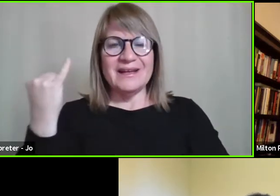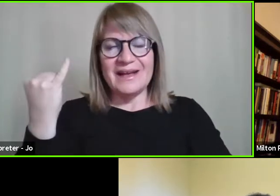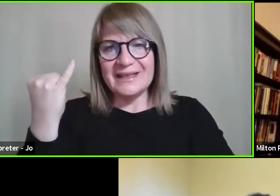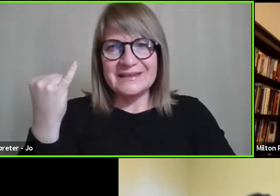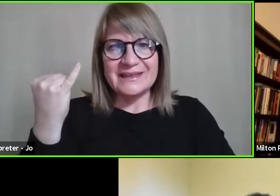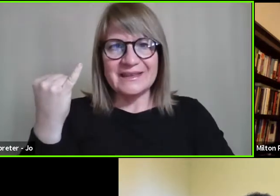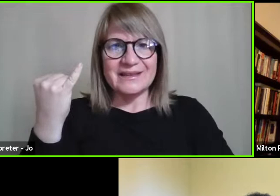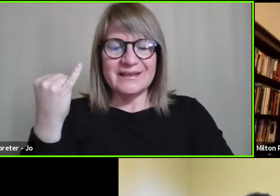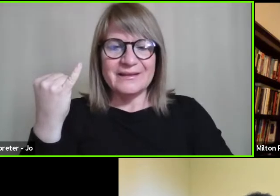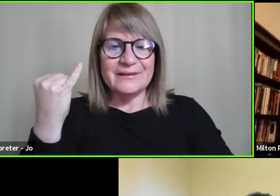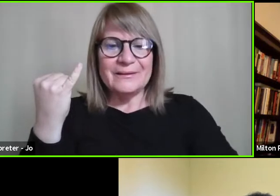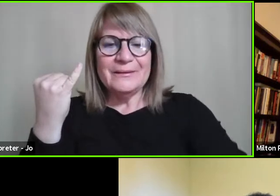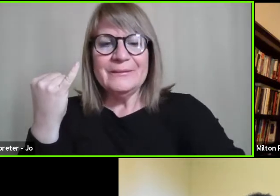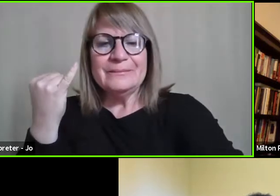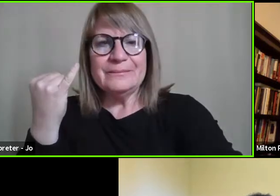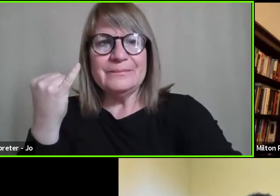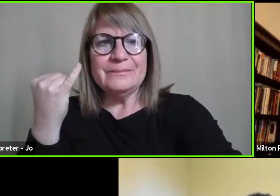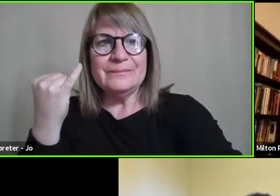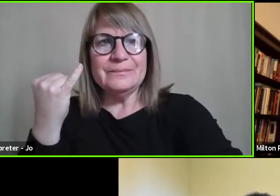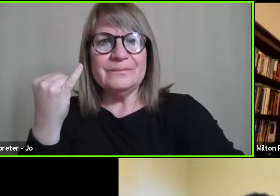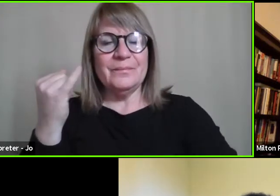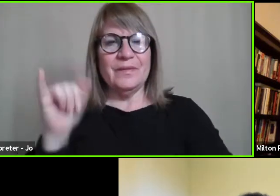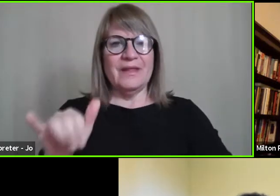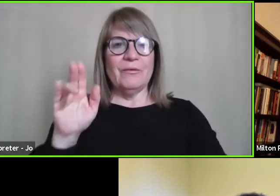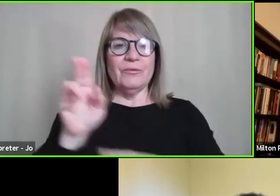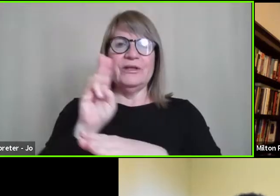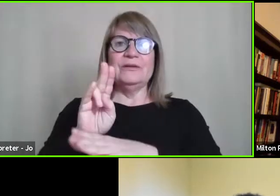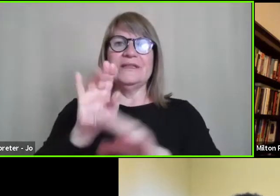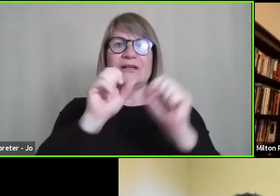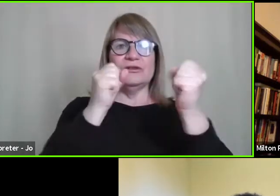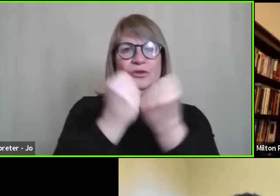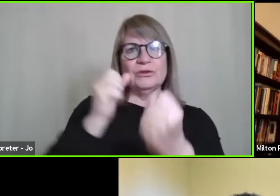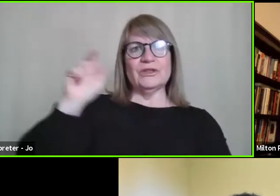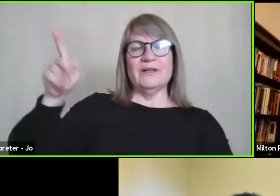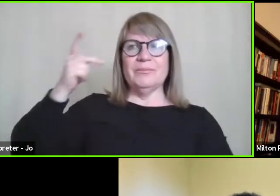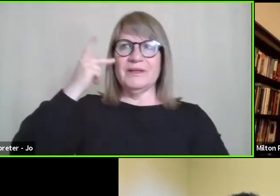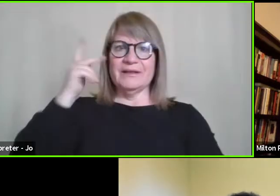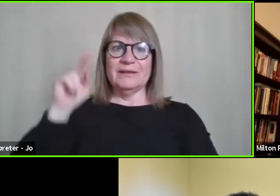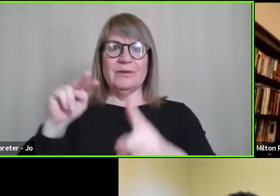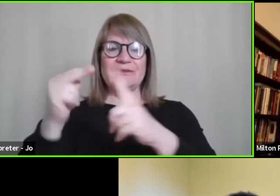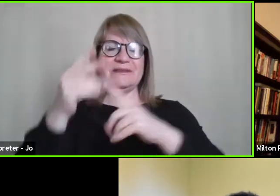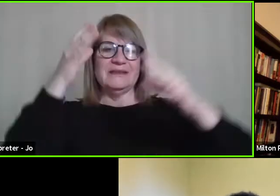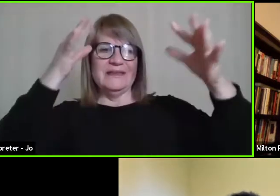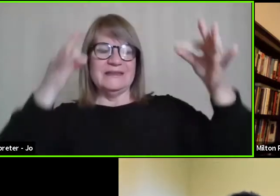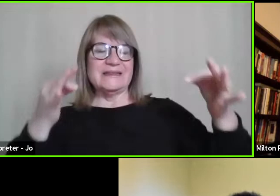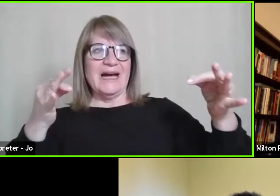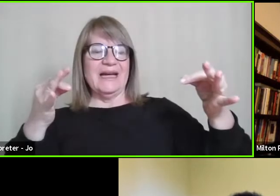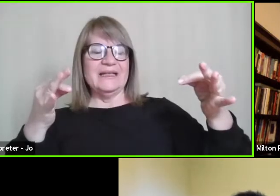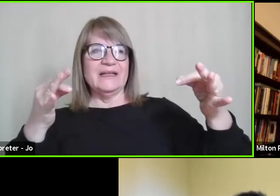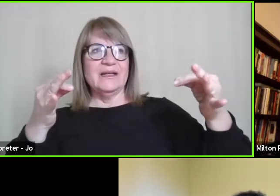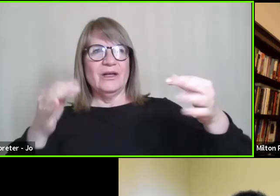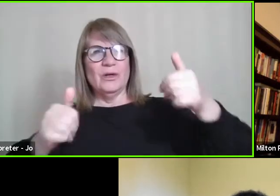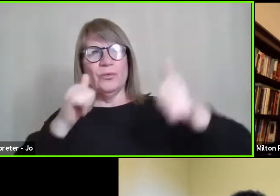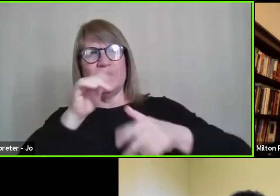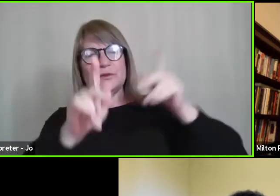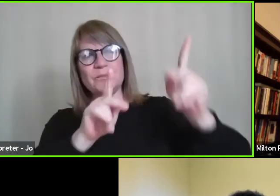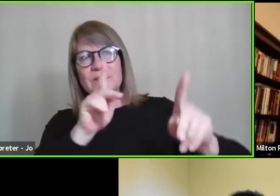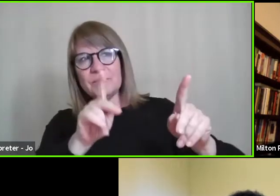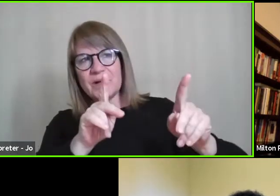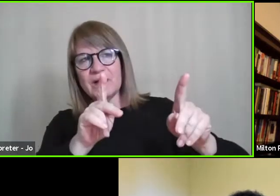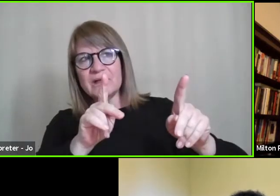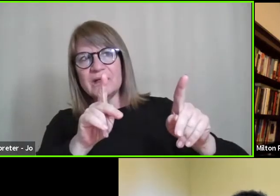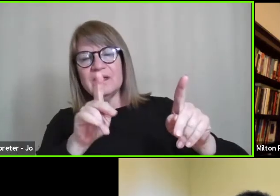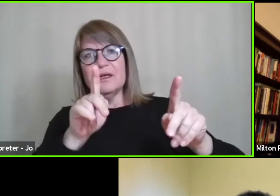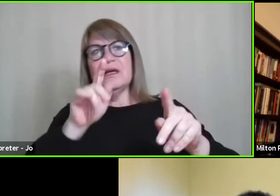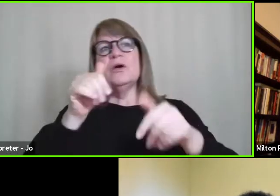use our social and political presumptions to determine which people or populations should be encouraged to reproduce and